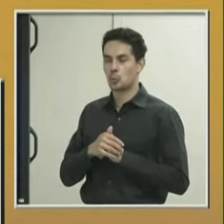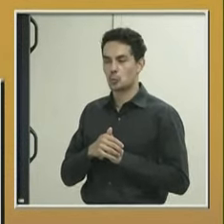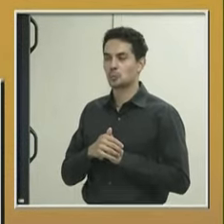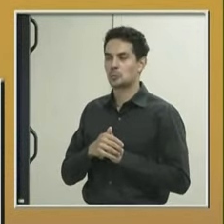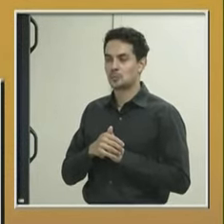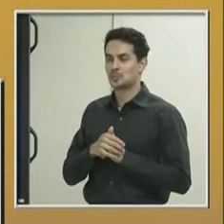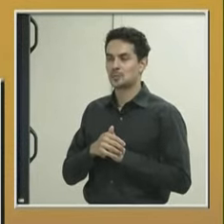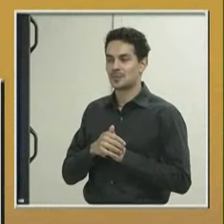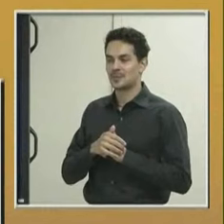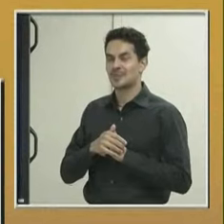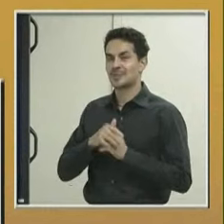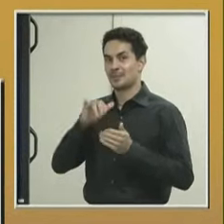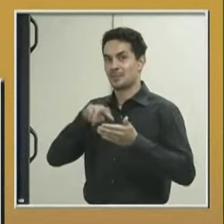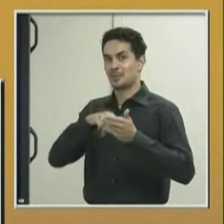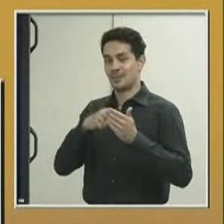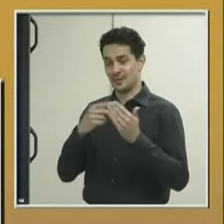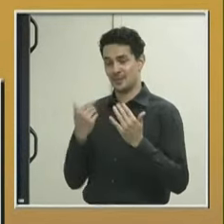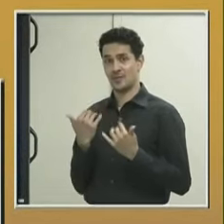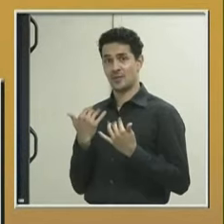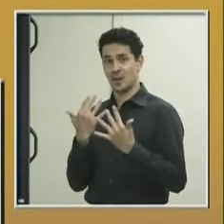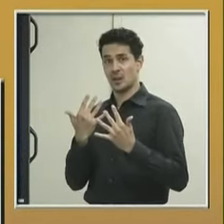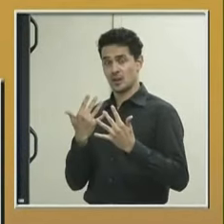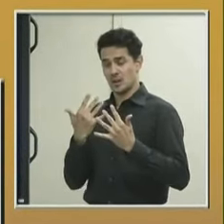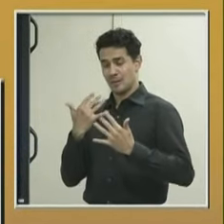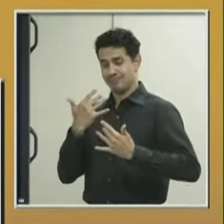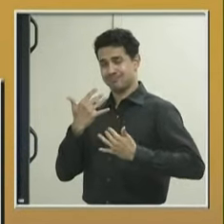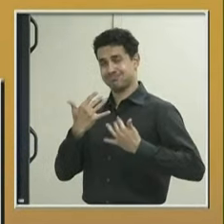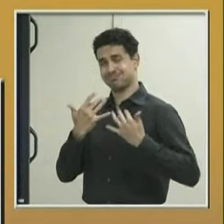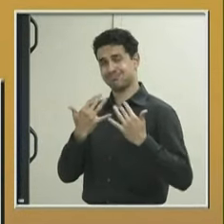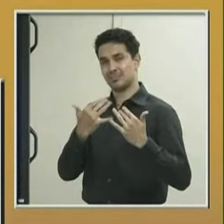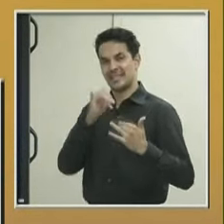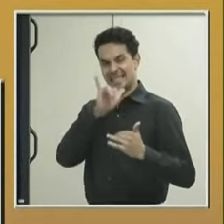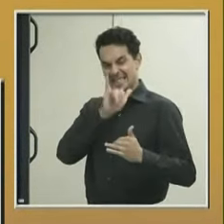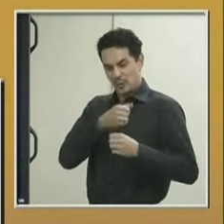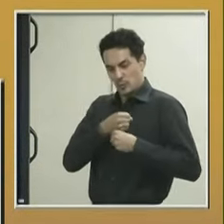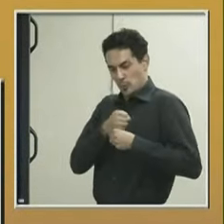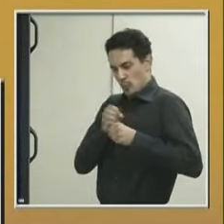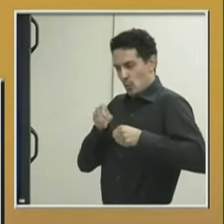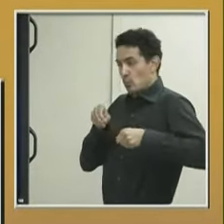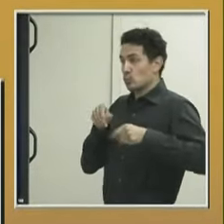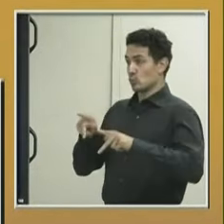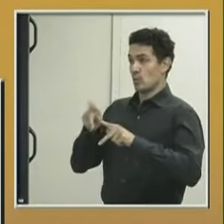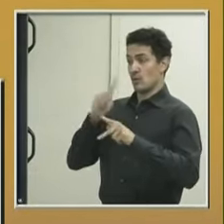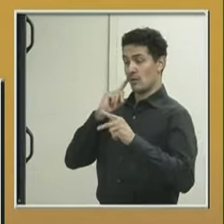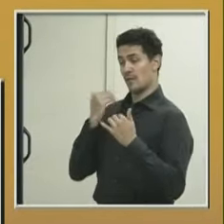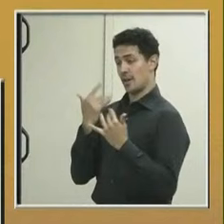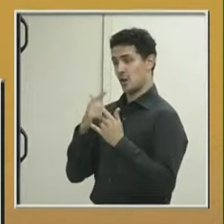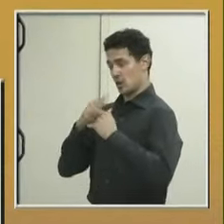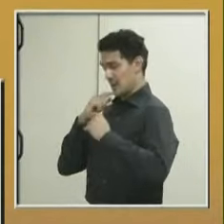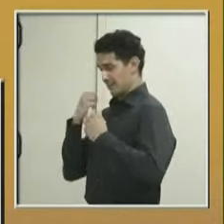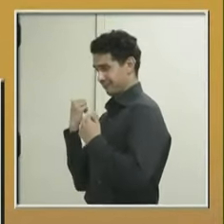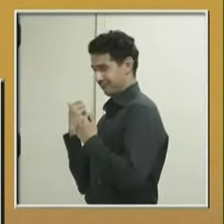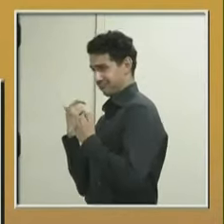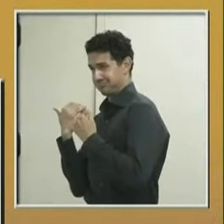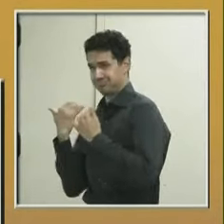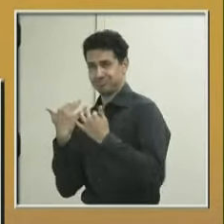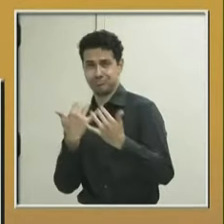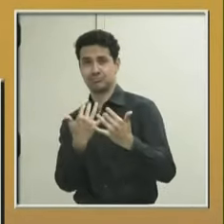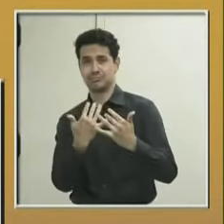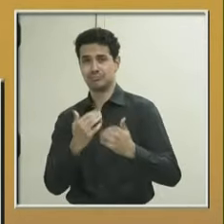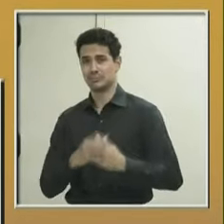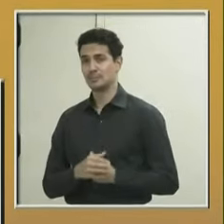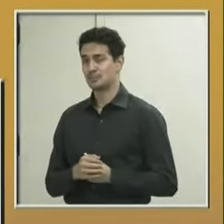was raging, it created an opportunity for the fire to run very quickly through the community. I'll bring